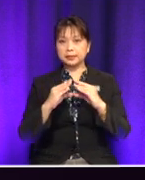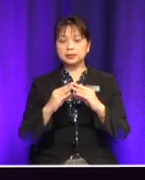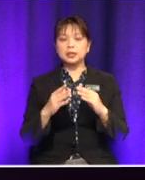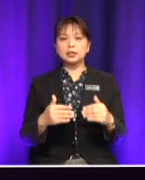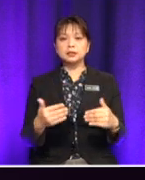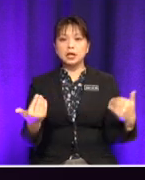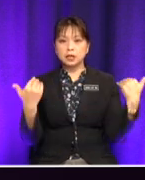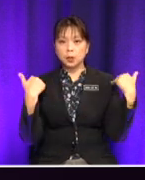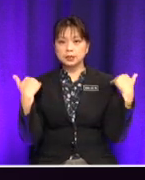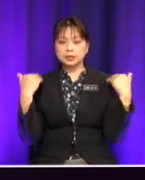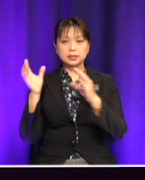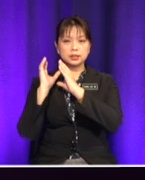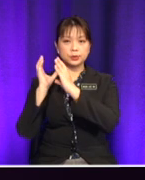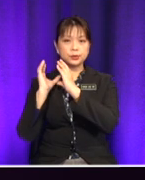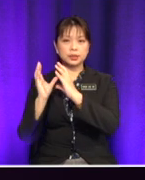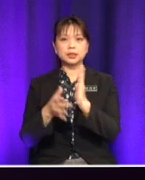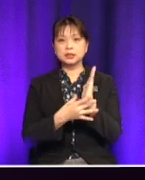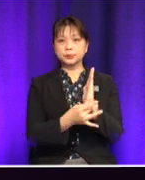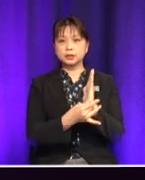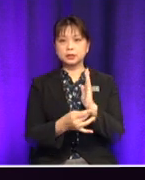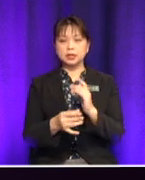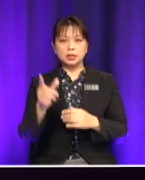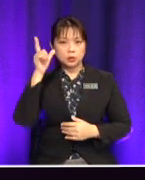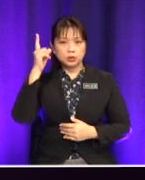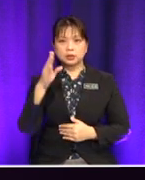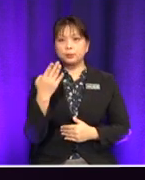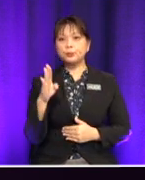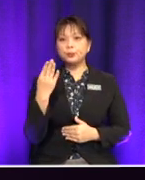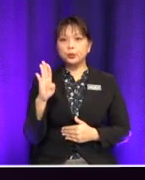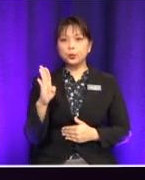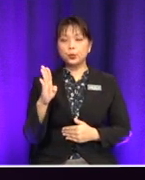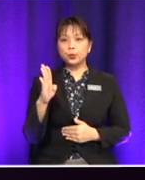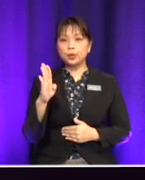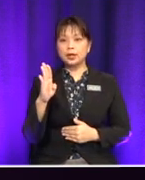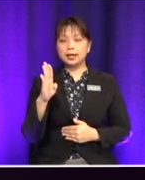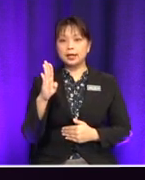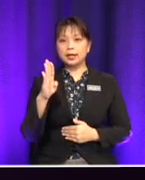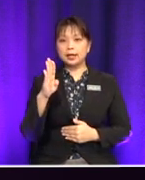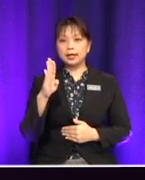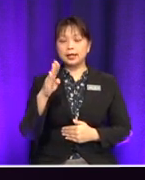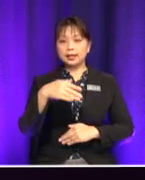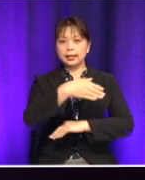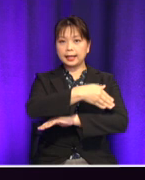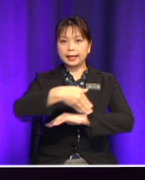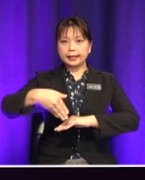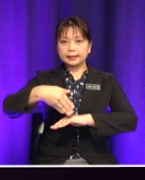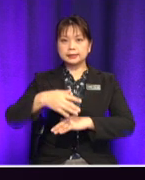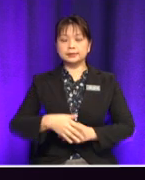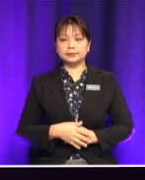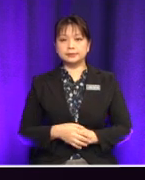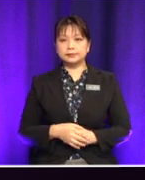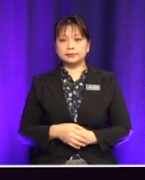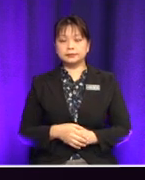boys, look at the blue lines that I will show you guys to indicate the reminders. Mm-hmm. All right. So this will be